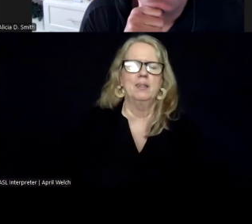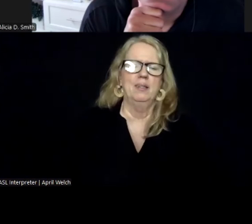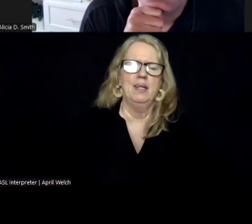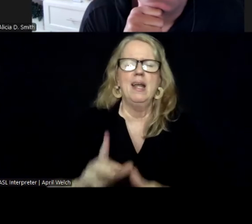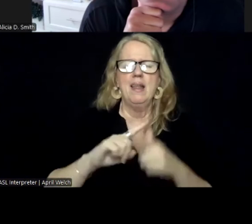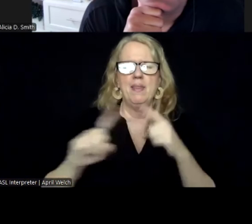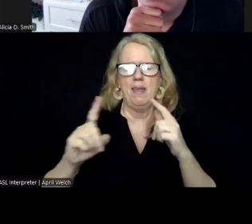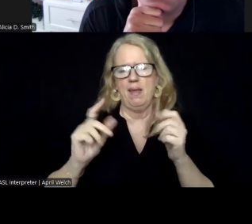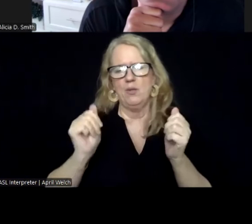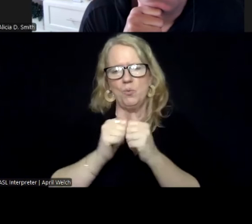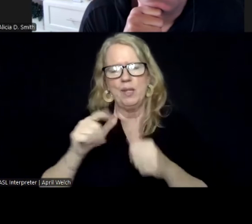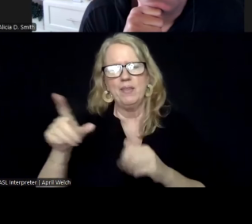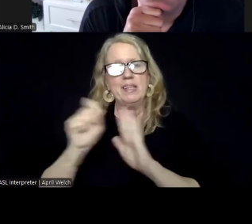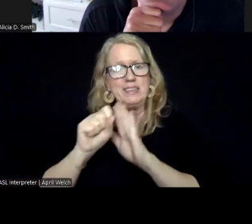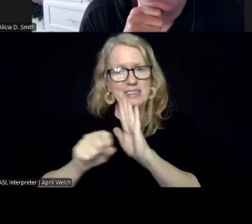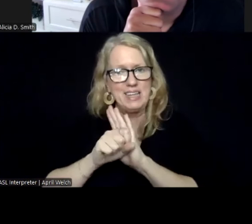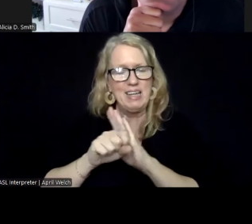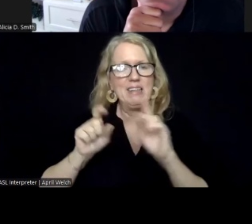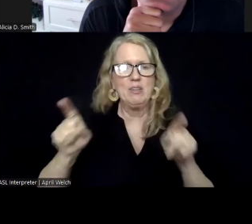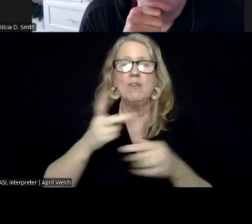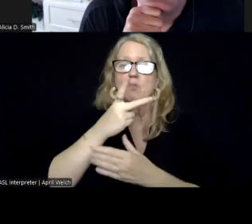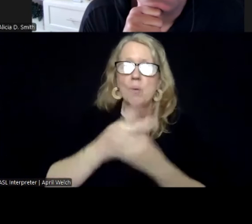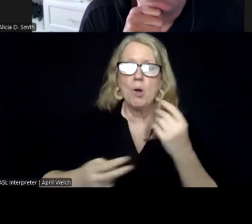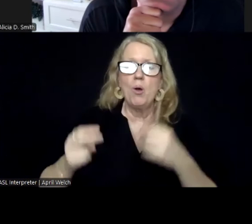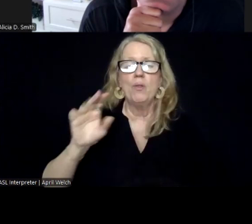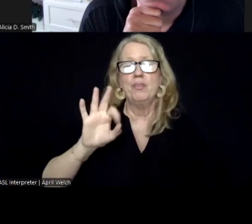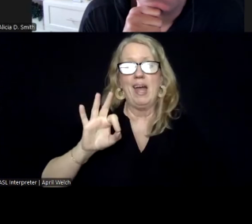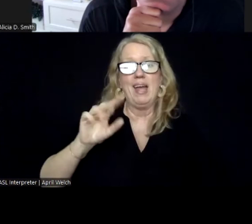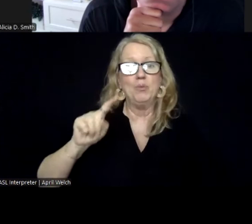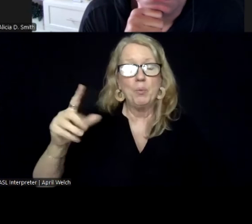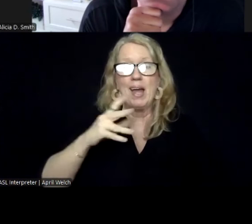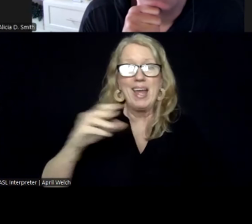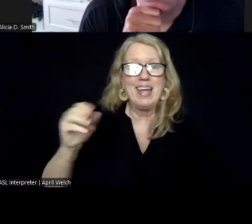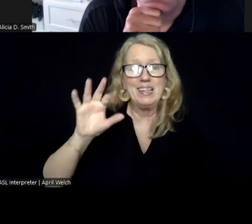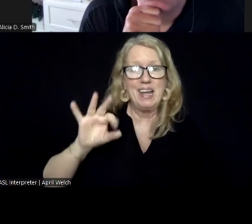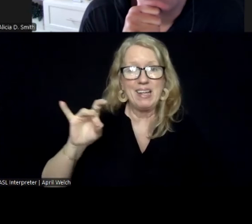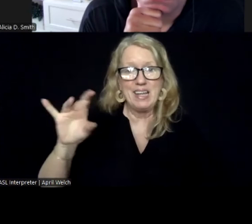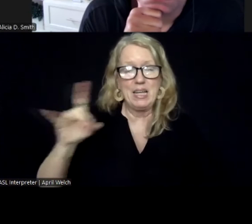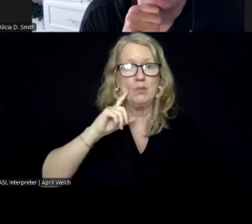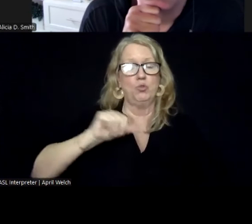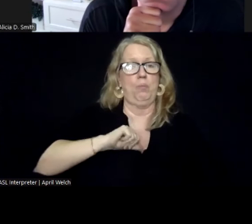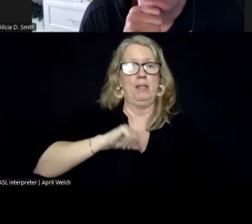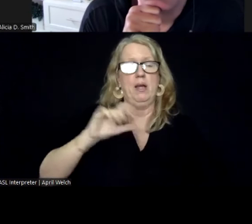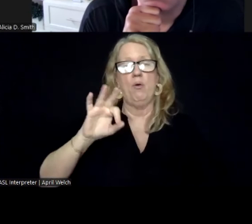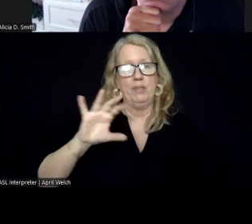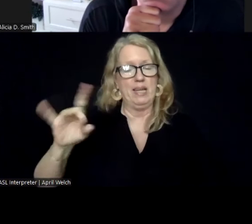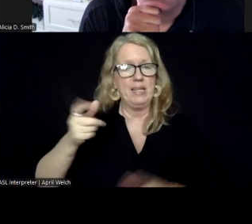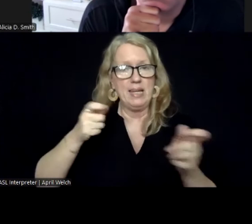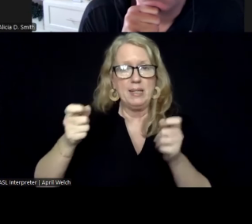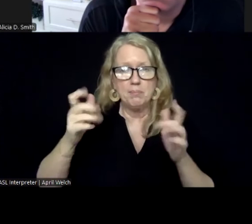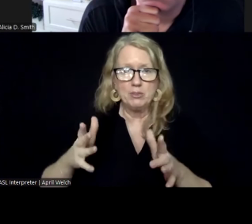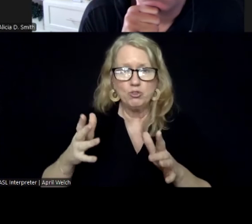with where the state is at for both 911 and 988. So myself as the 988 administrator, but